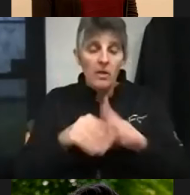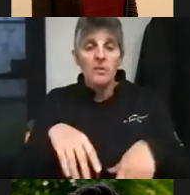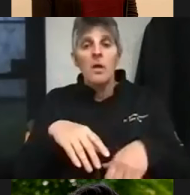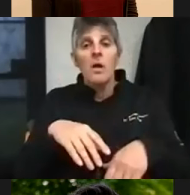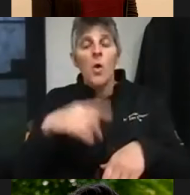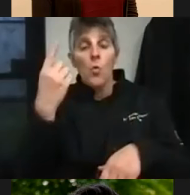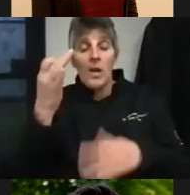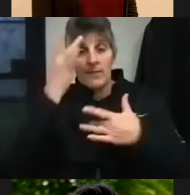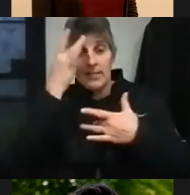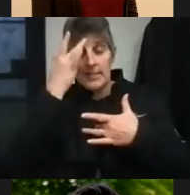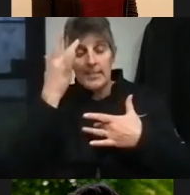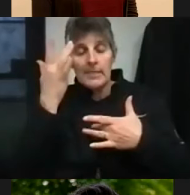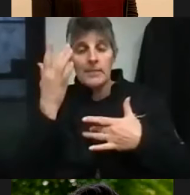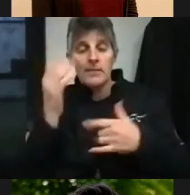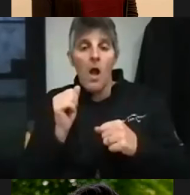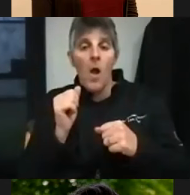One of the diseases